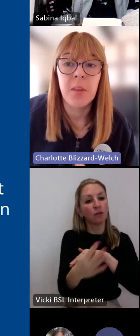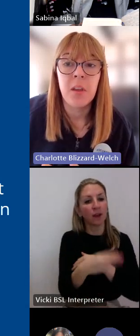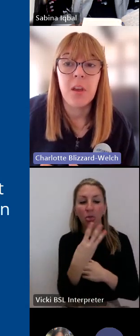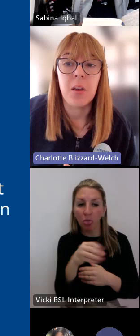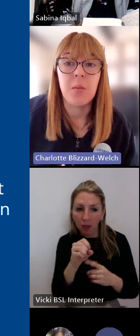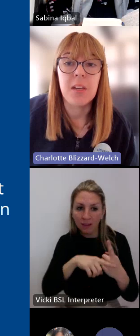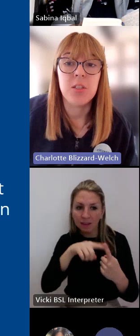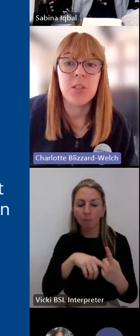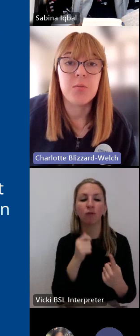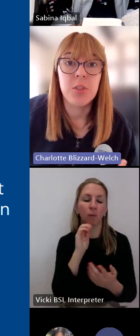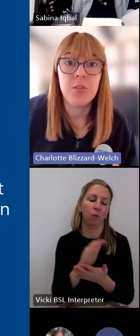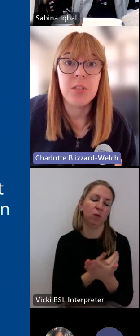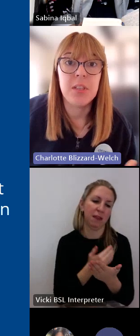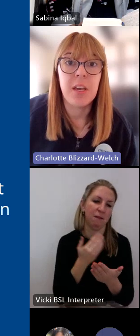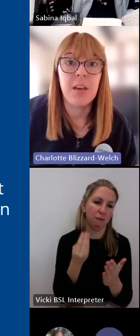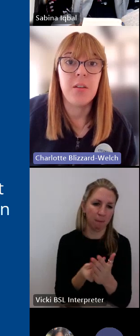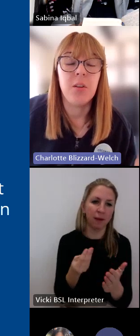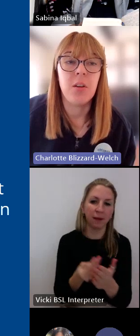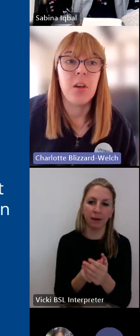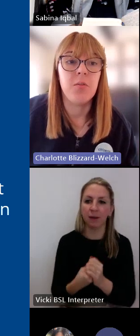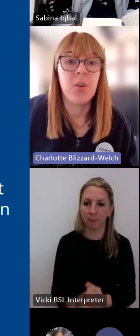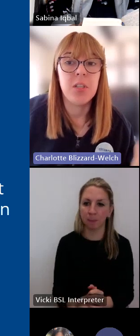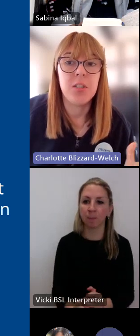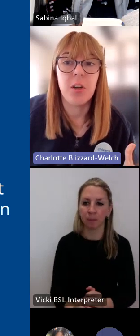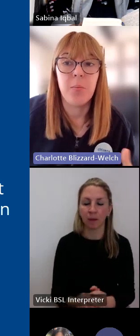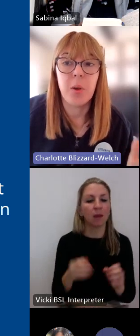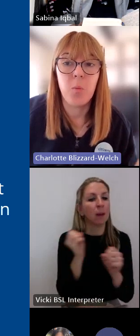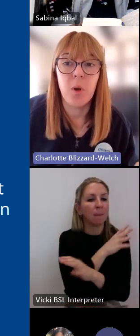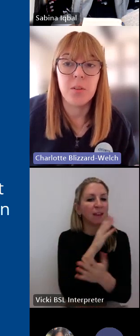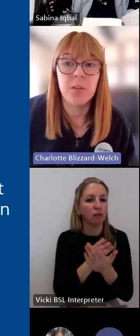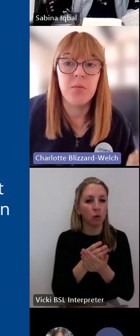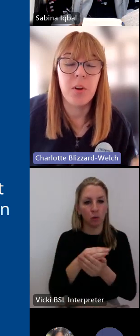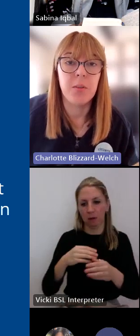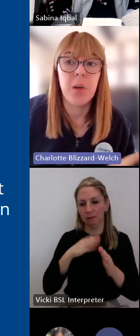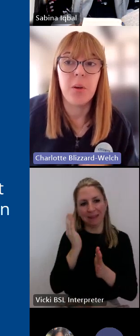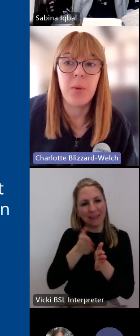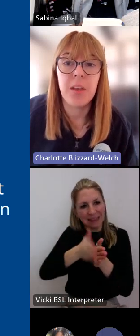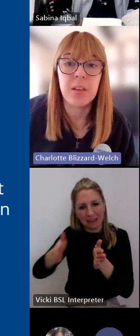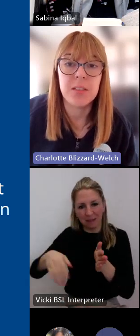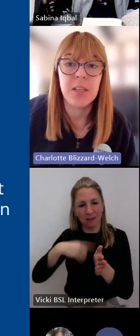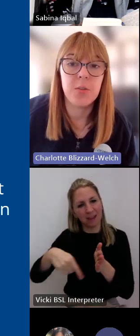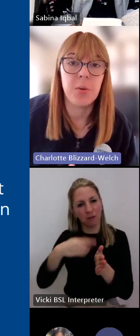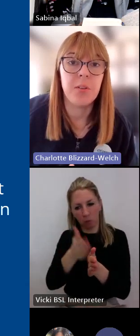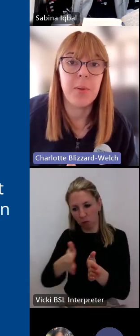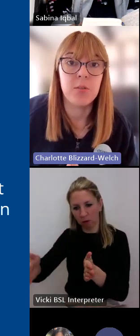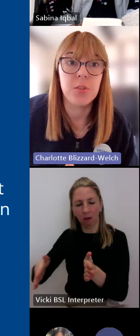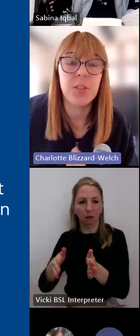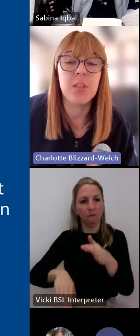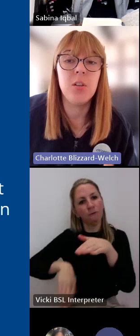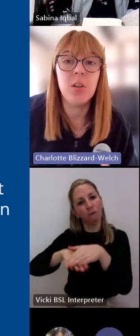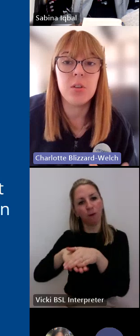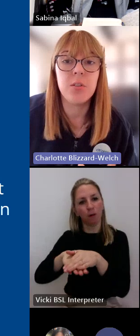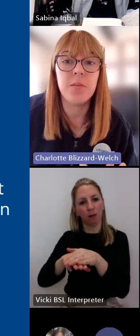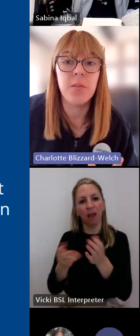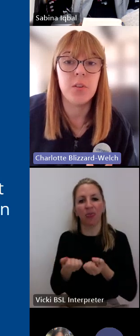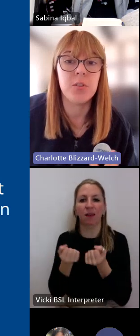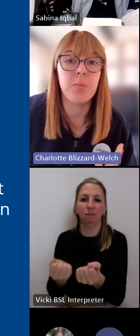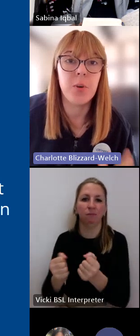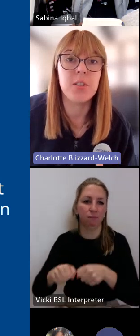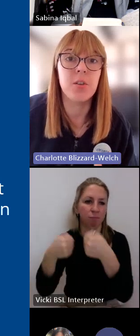it, and just reducing their running time by 1 run per week can save £12. So there's